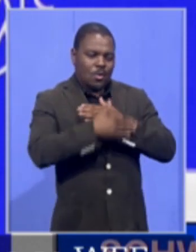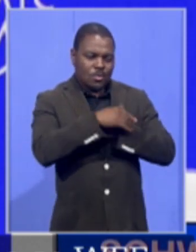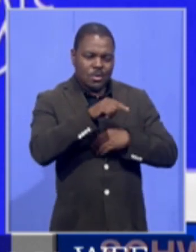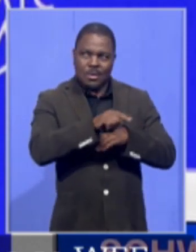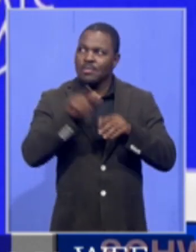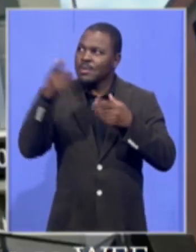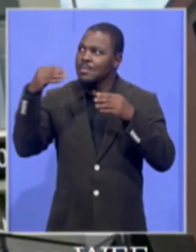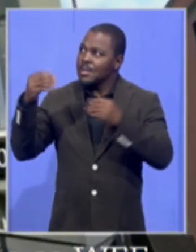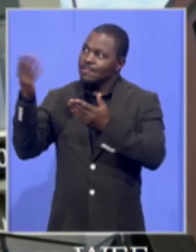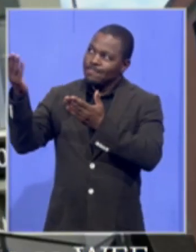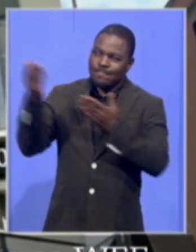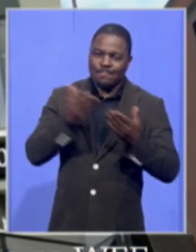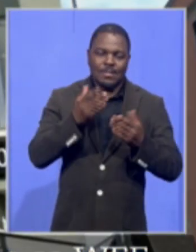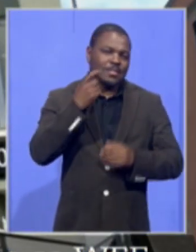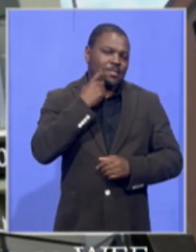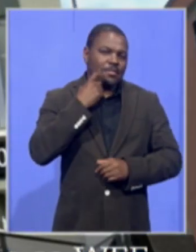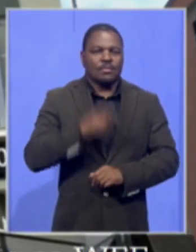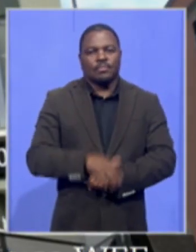to investors.